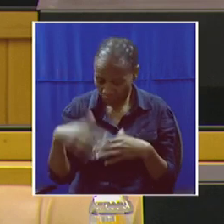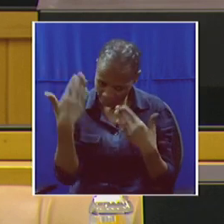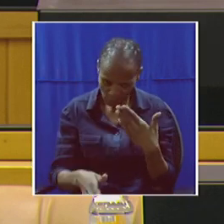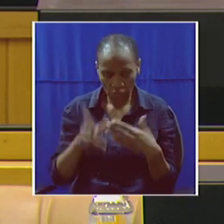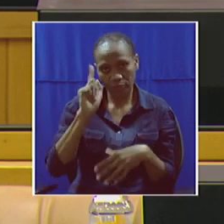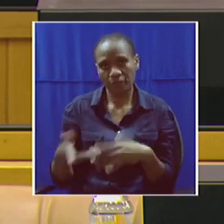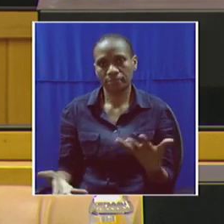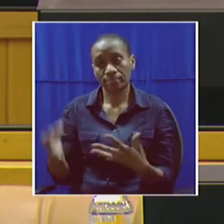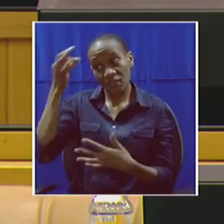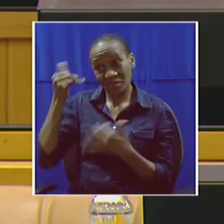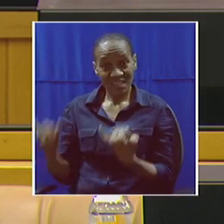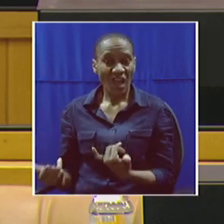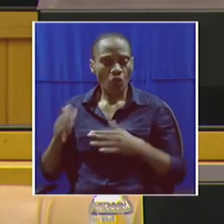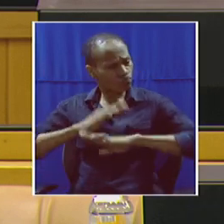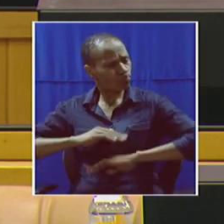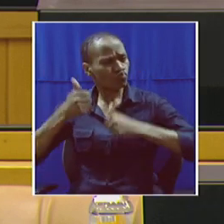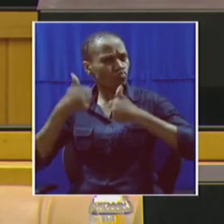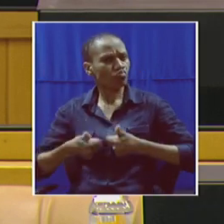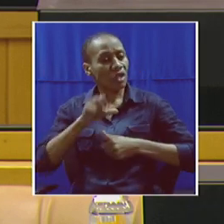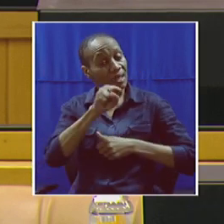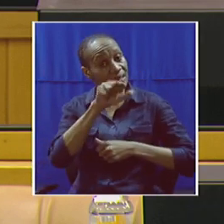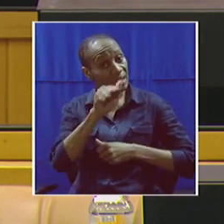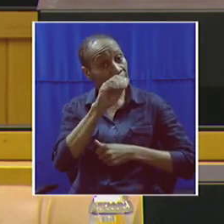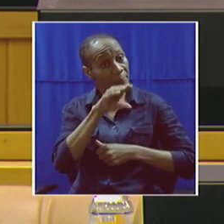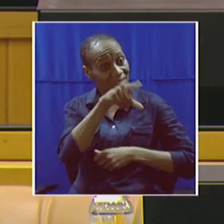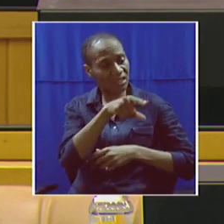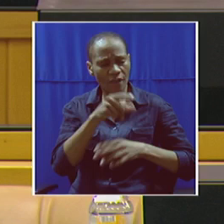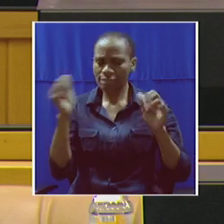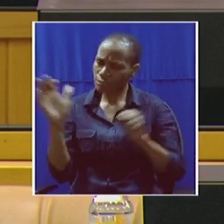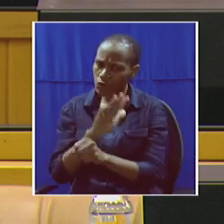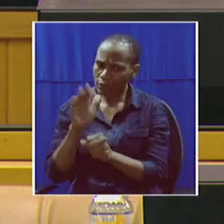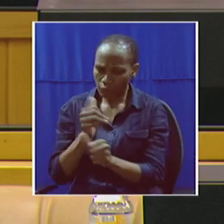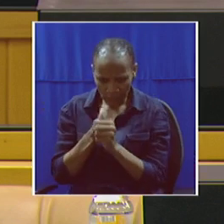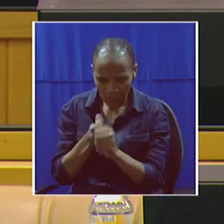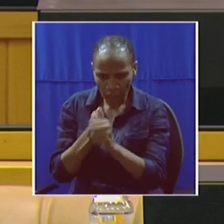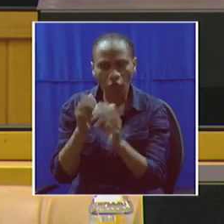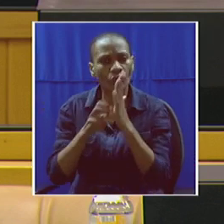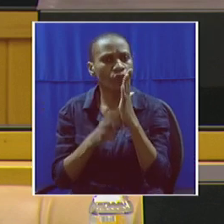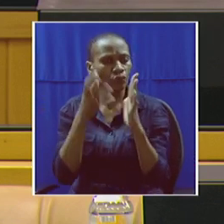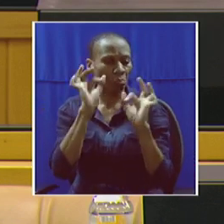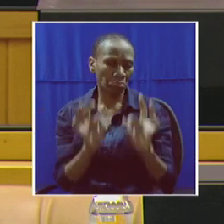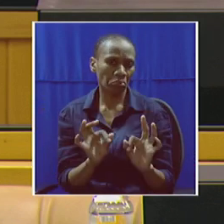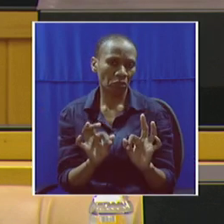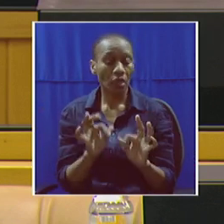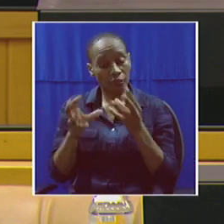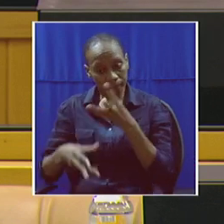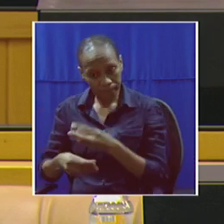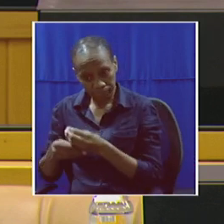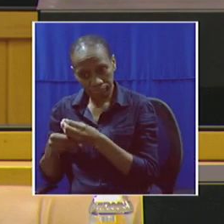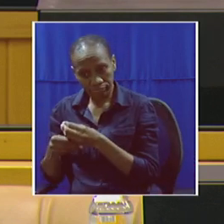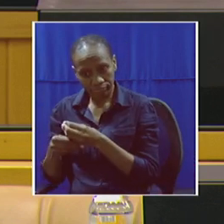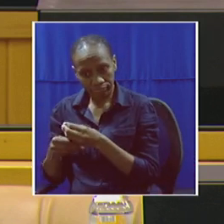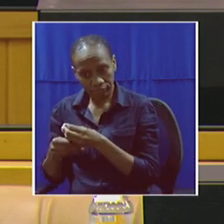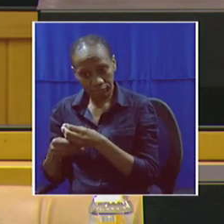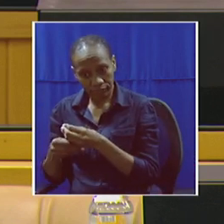government is satisfied that the sabc has fully complied and um based on